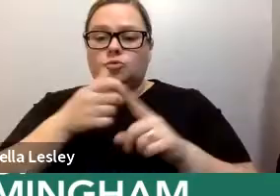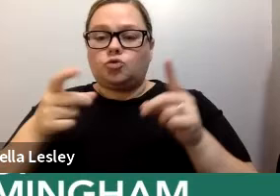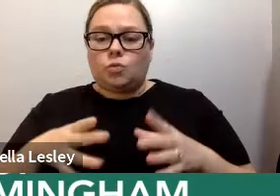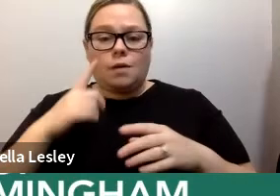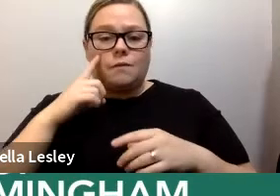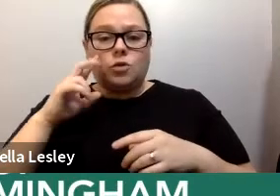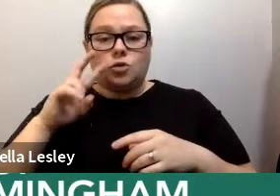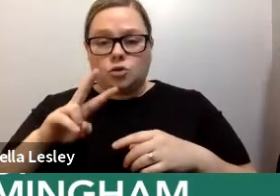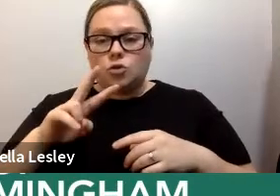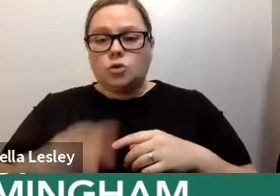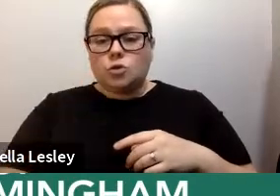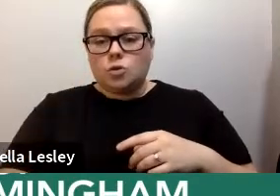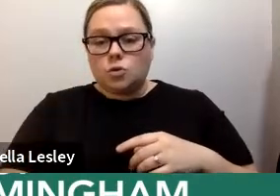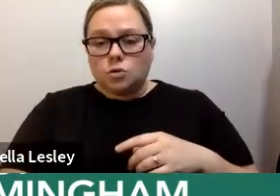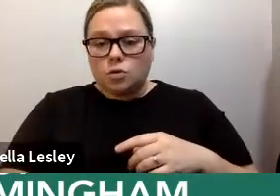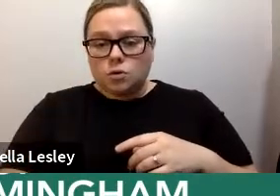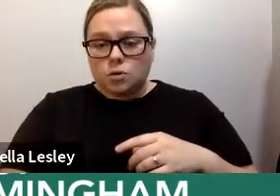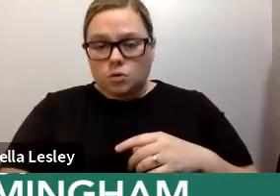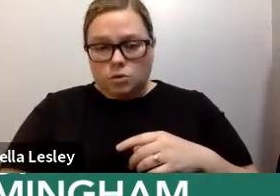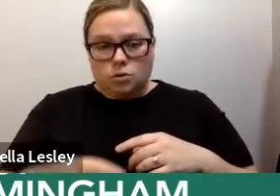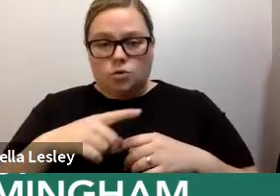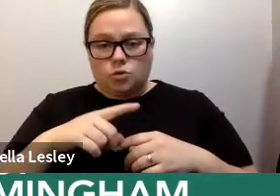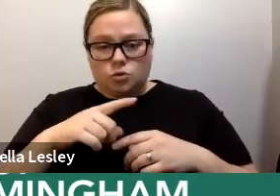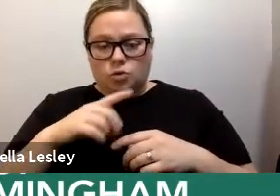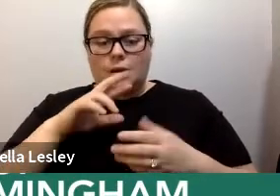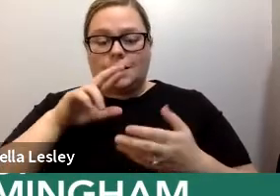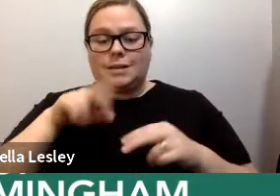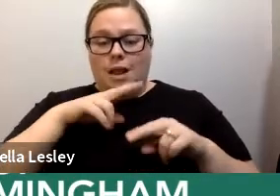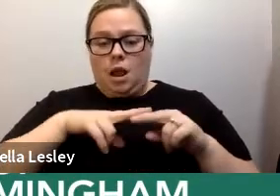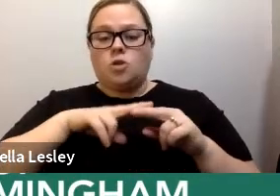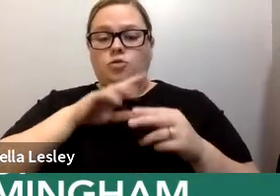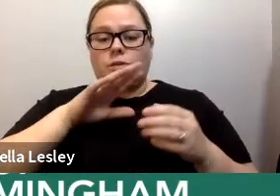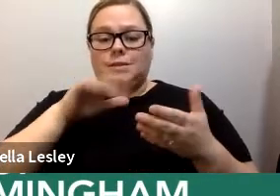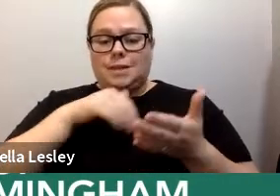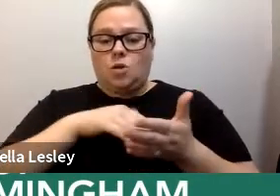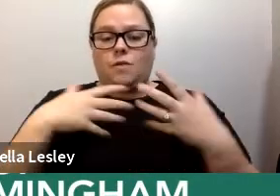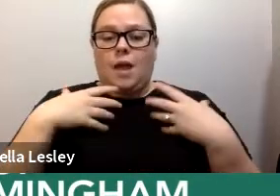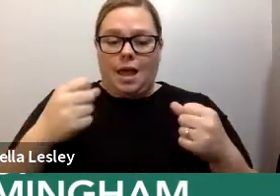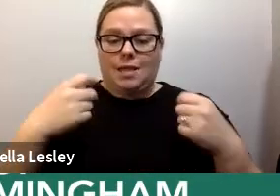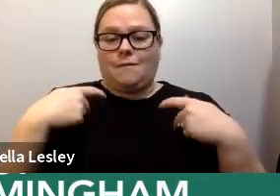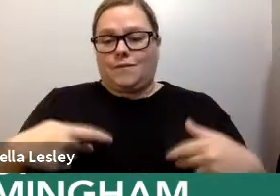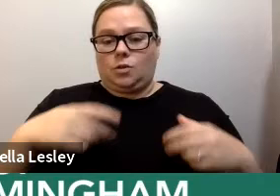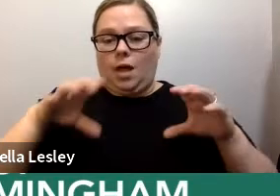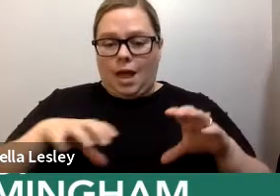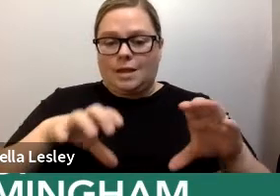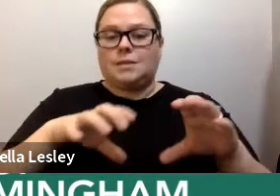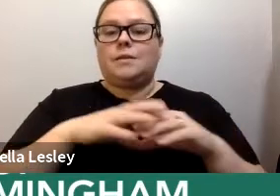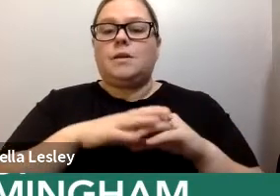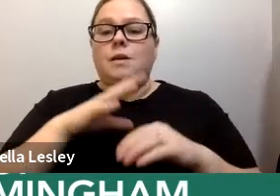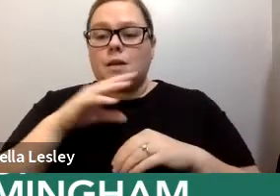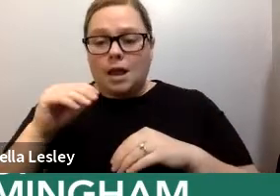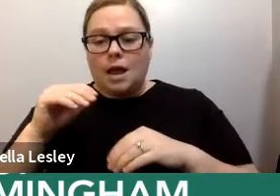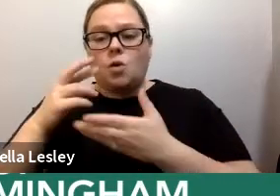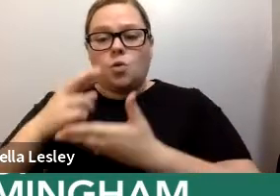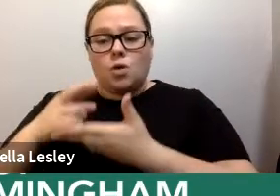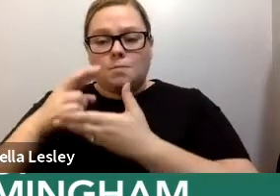US federally funded centers, the National Center on Health, Physical Activity and Disability, NCPAD, and the